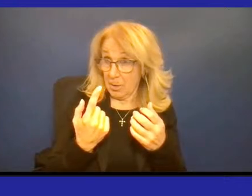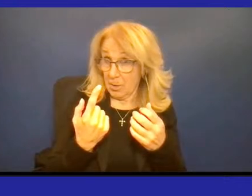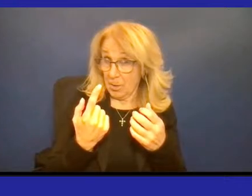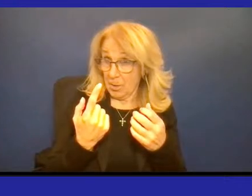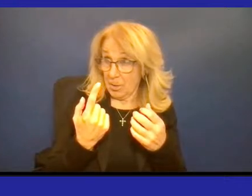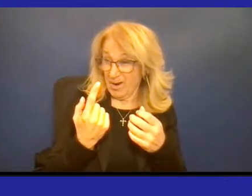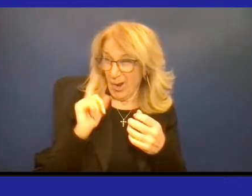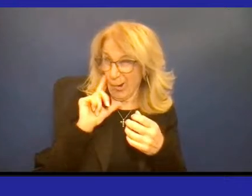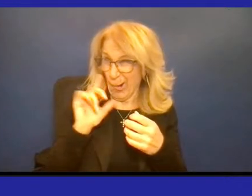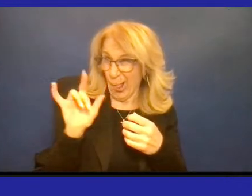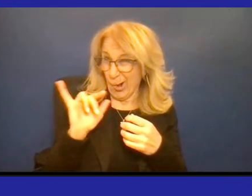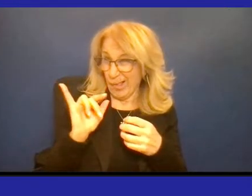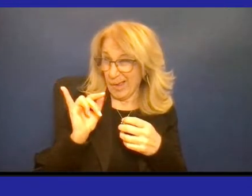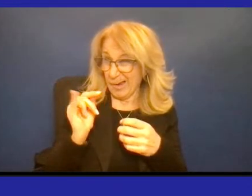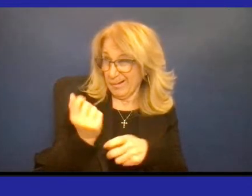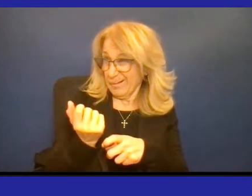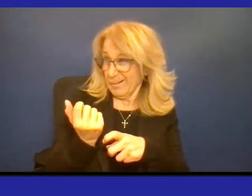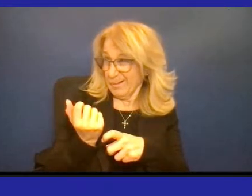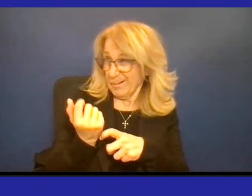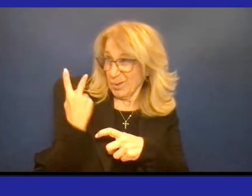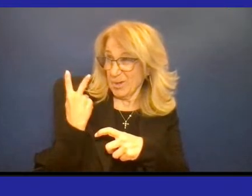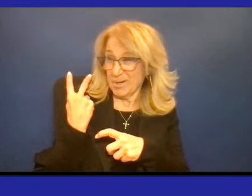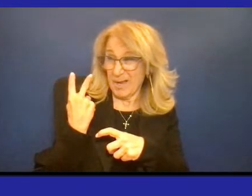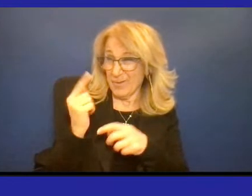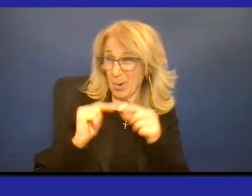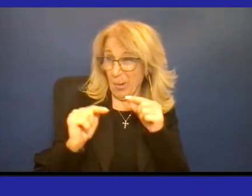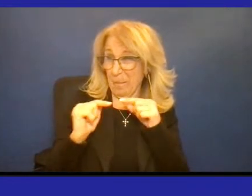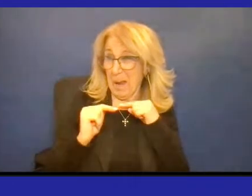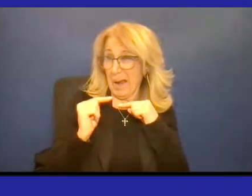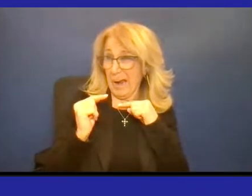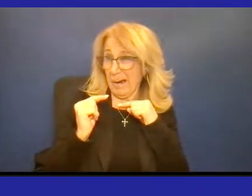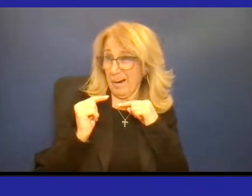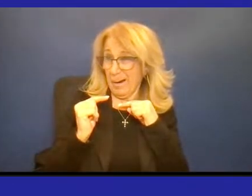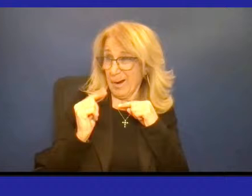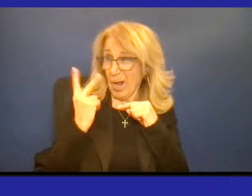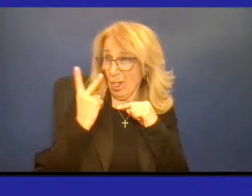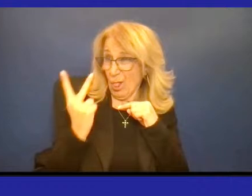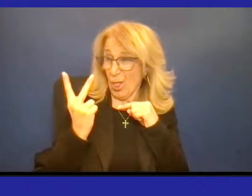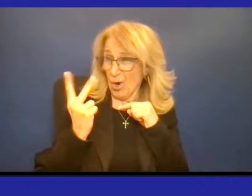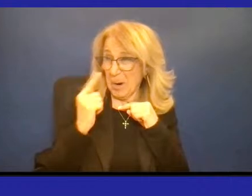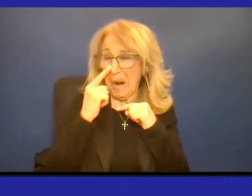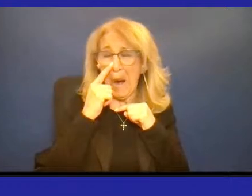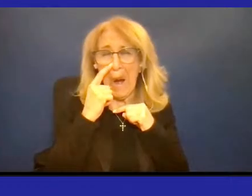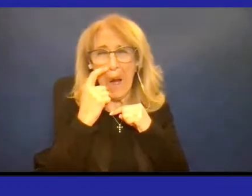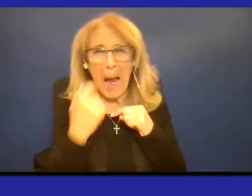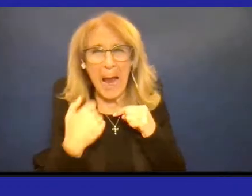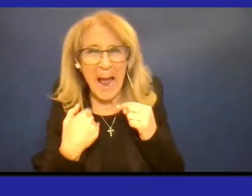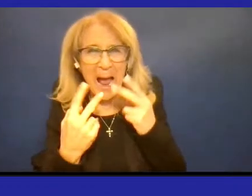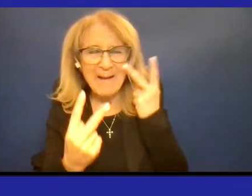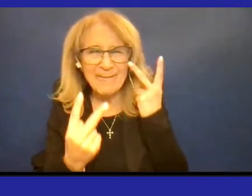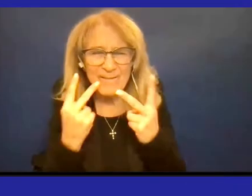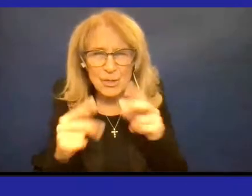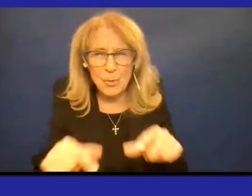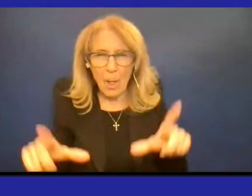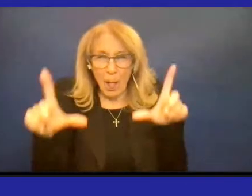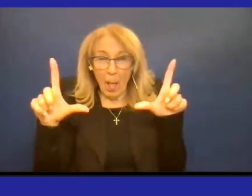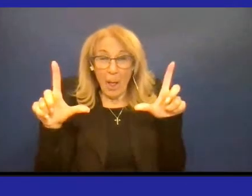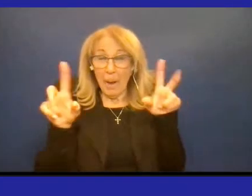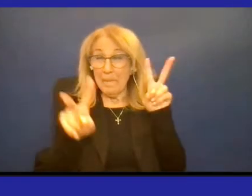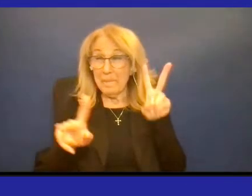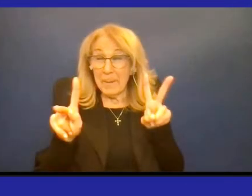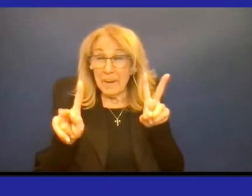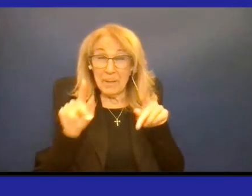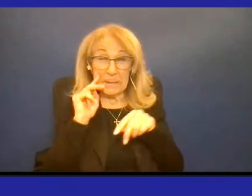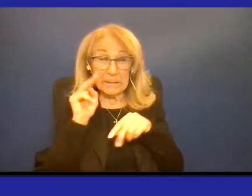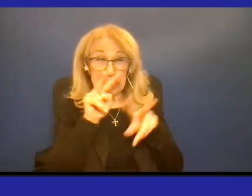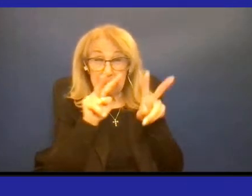ago? And then I have to go back into my email. Yeah, yeah. Is there like a visual so that people It can is. see? Okay, that's. So like while I